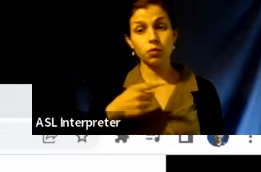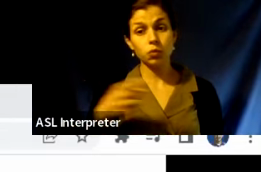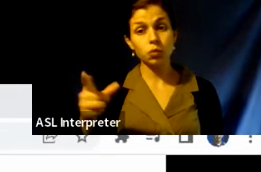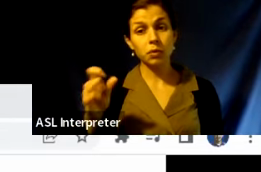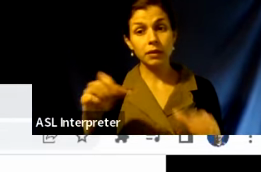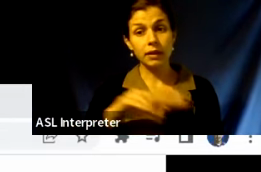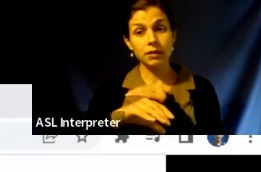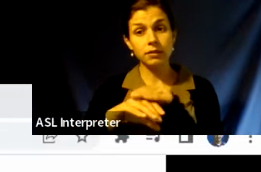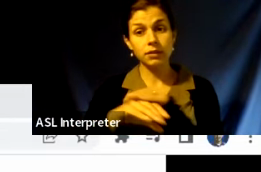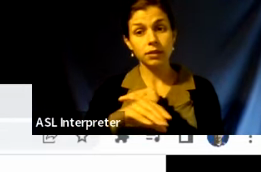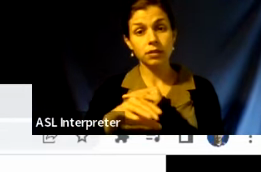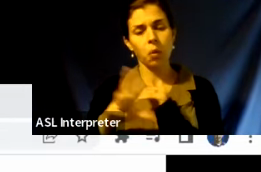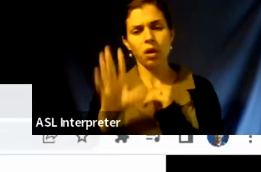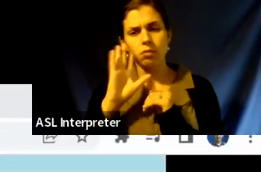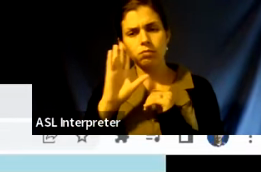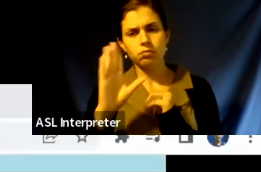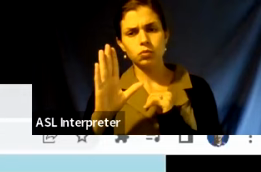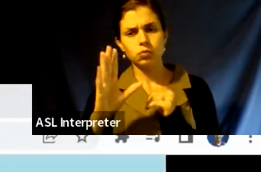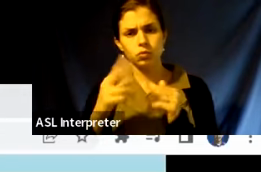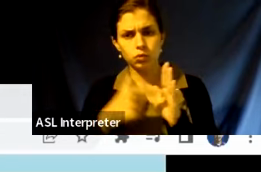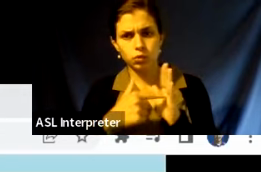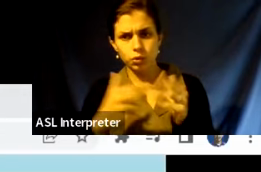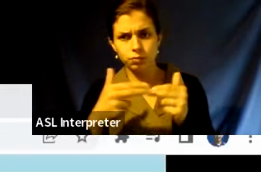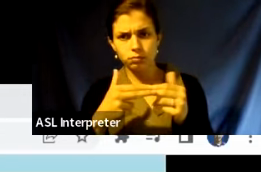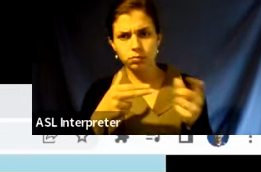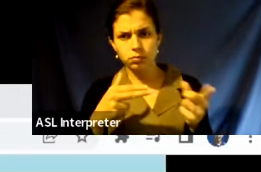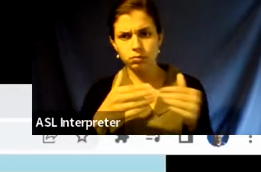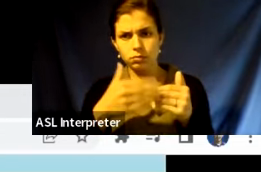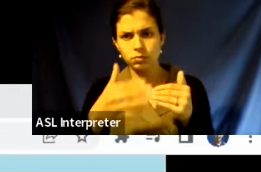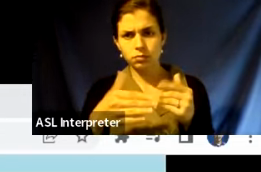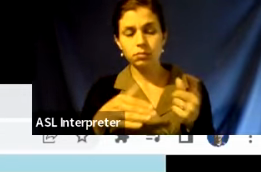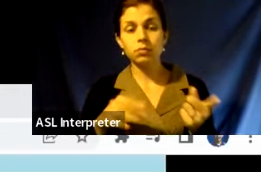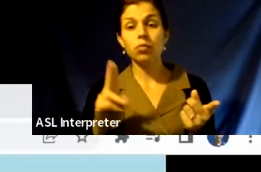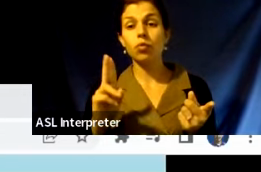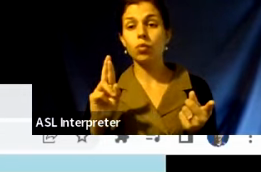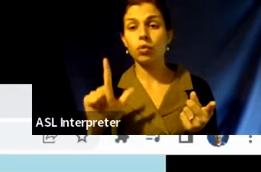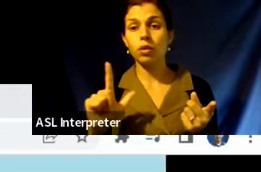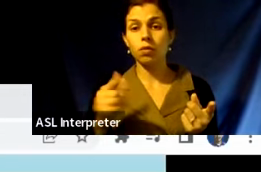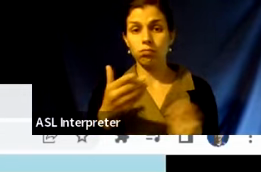screen because I can show you the URL. Here it is. So you can access our